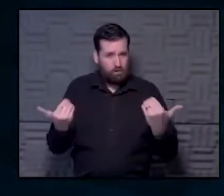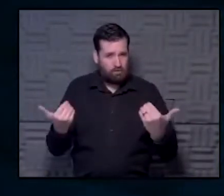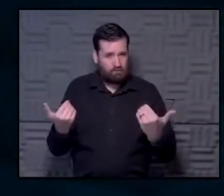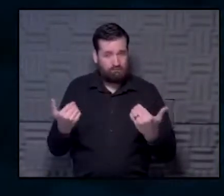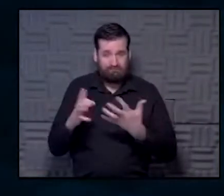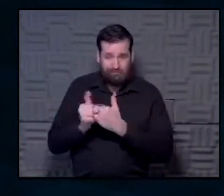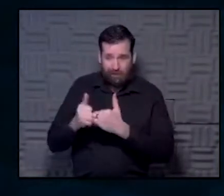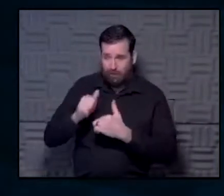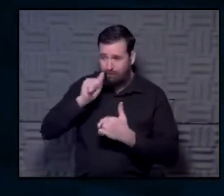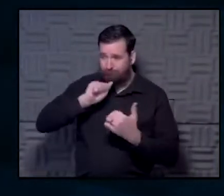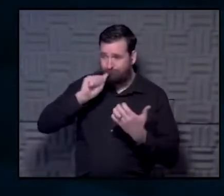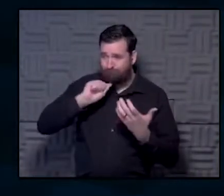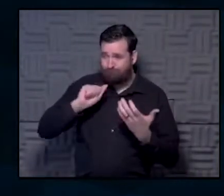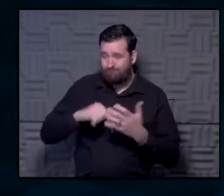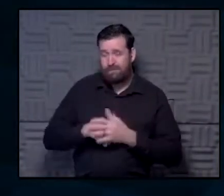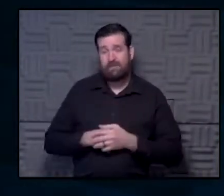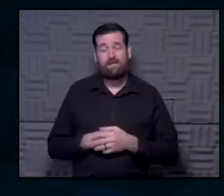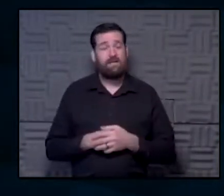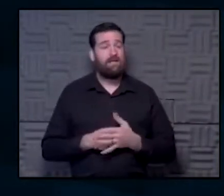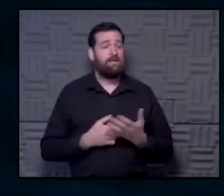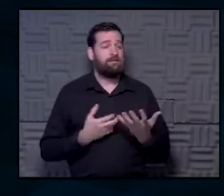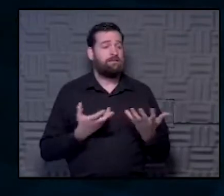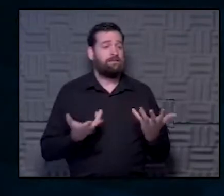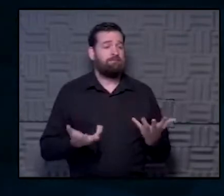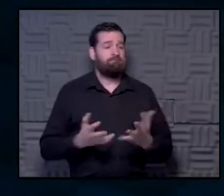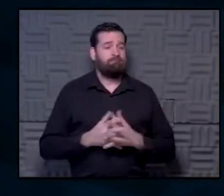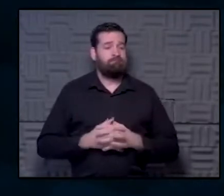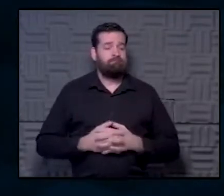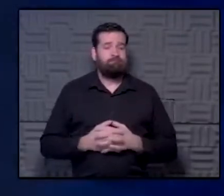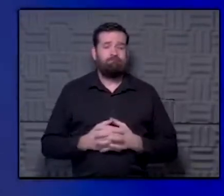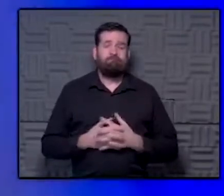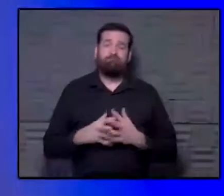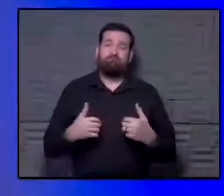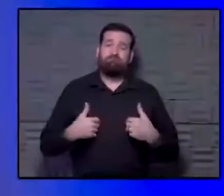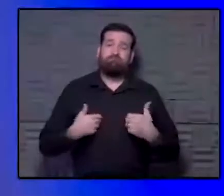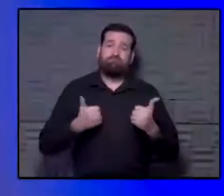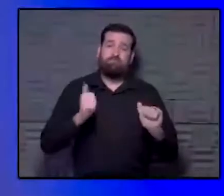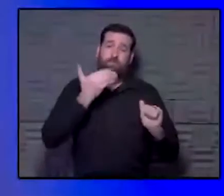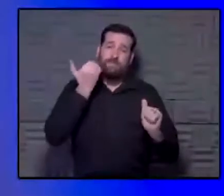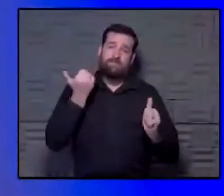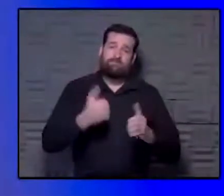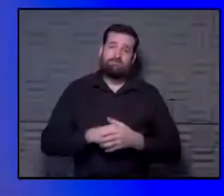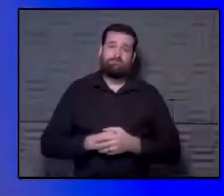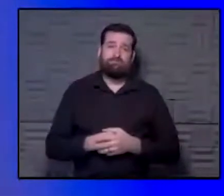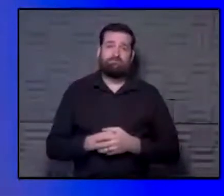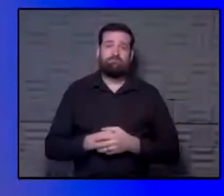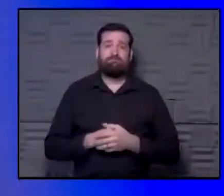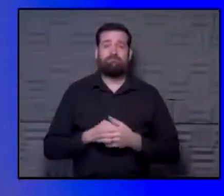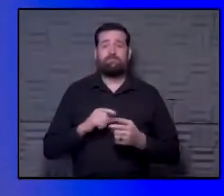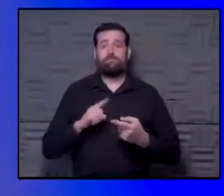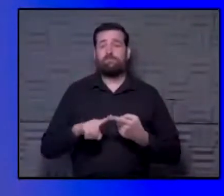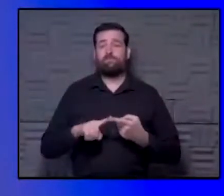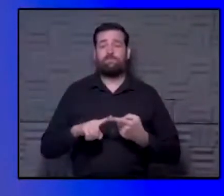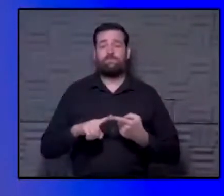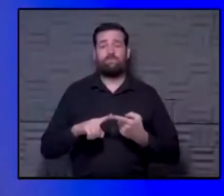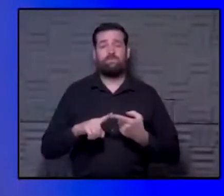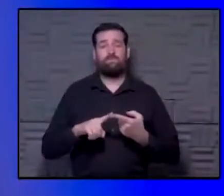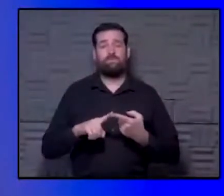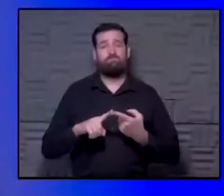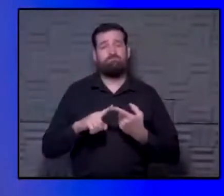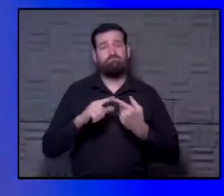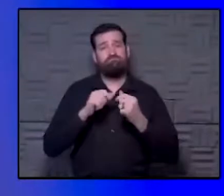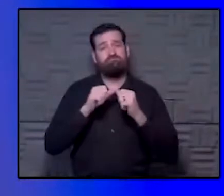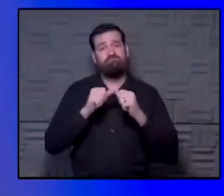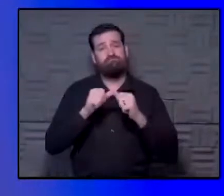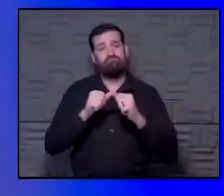How are you holding up? I'm trying my best to continue